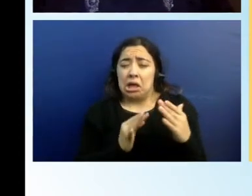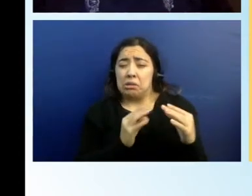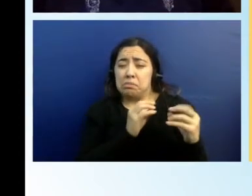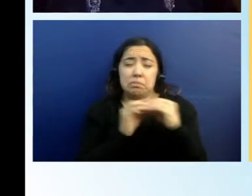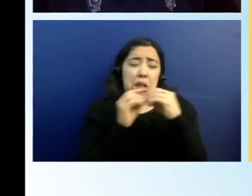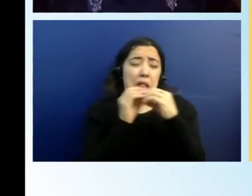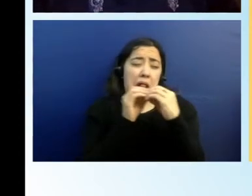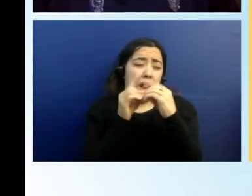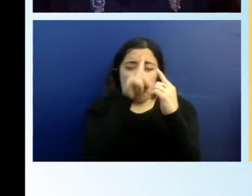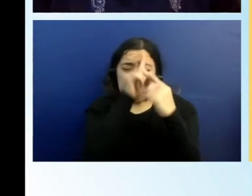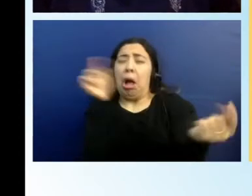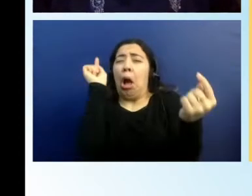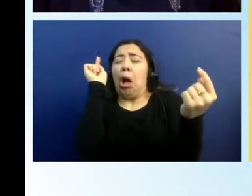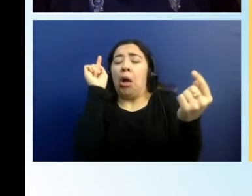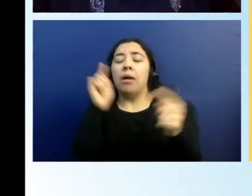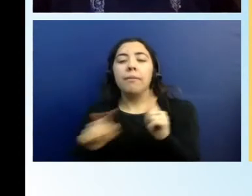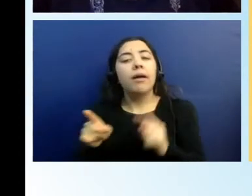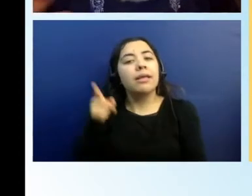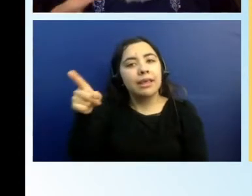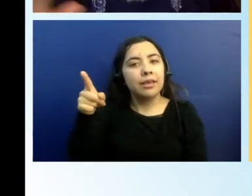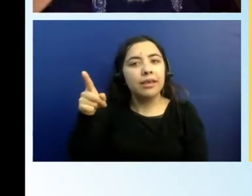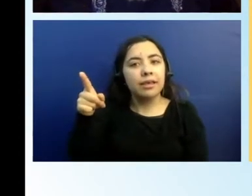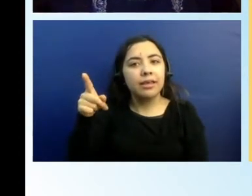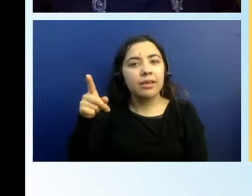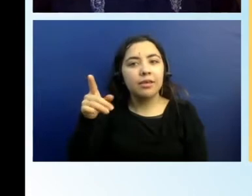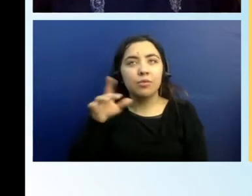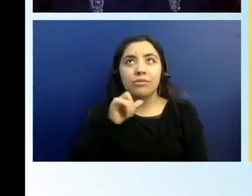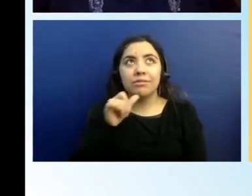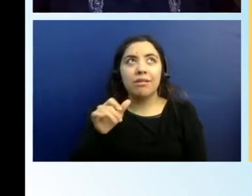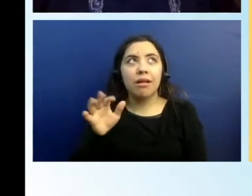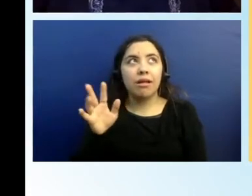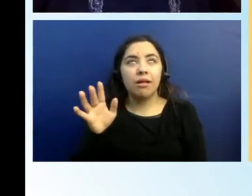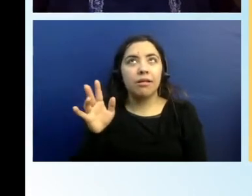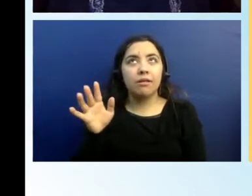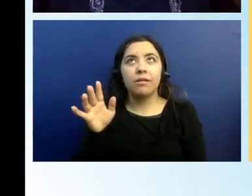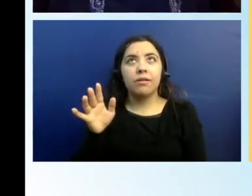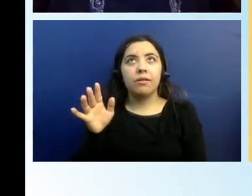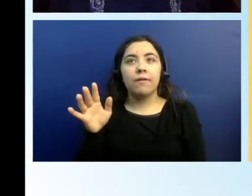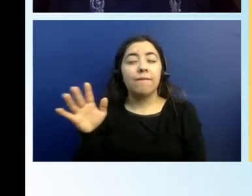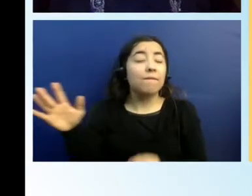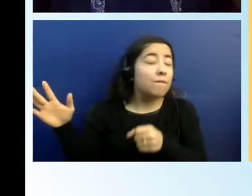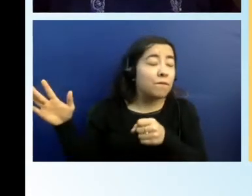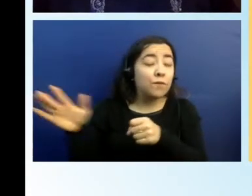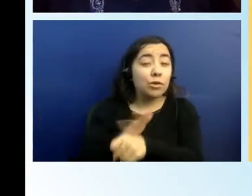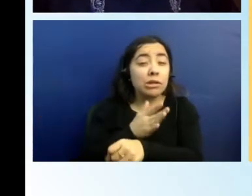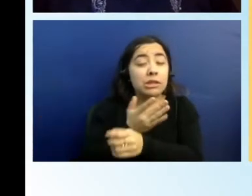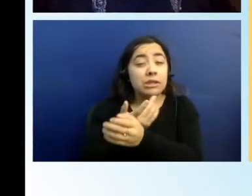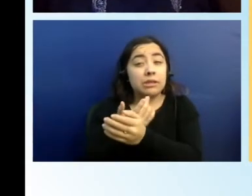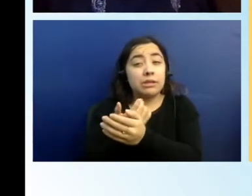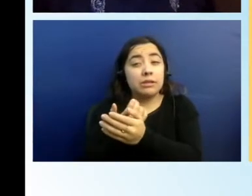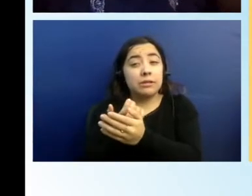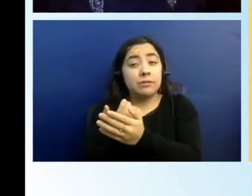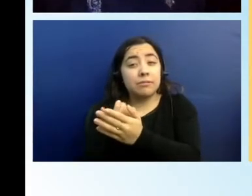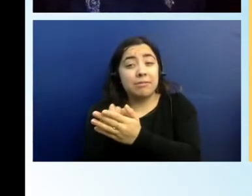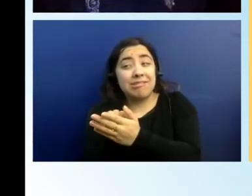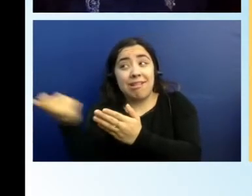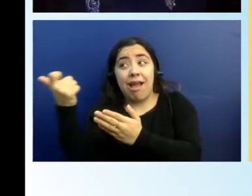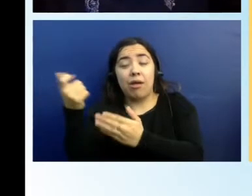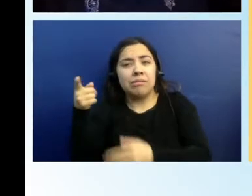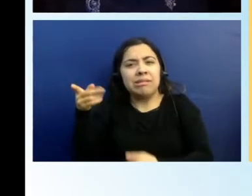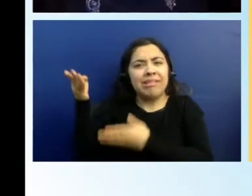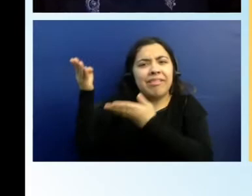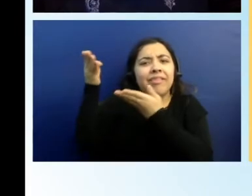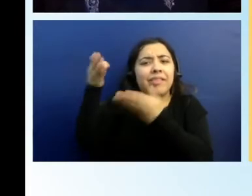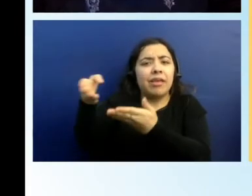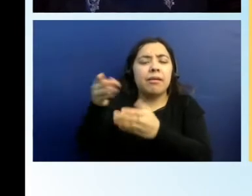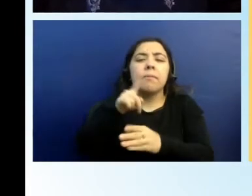and he was not fully taken out, but you know, he is there, but not on public